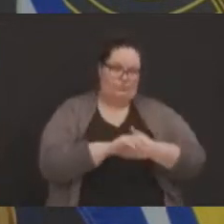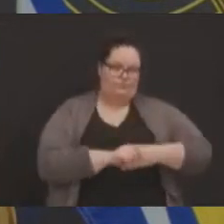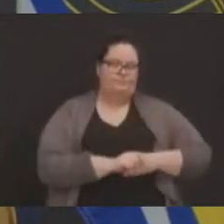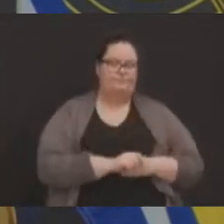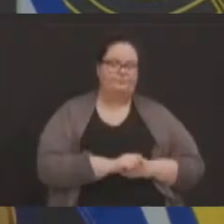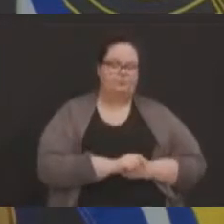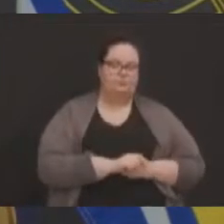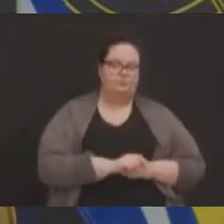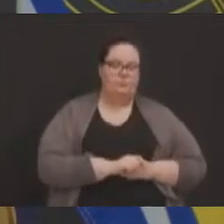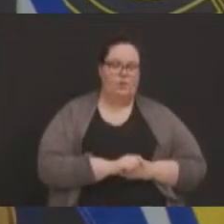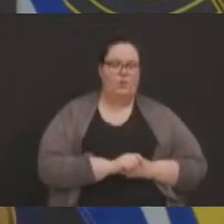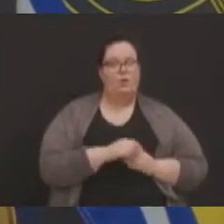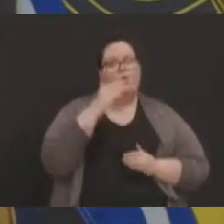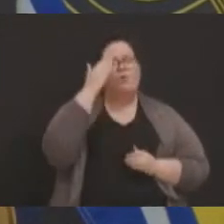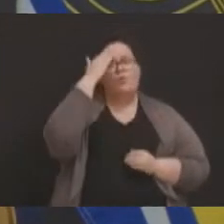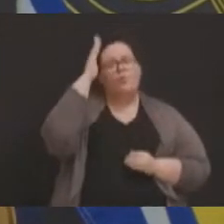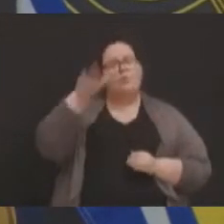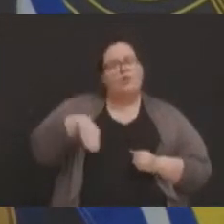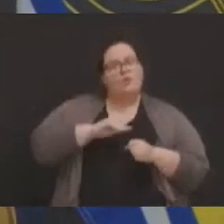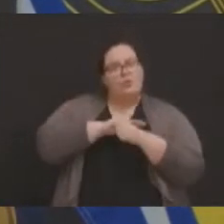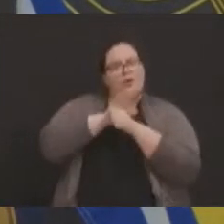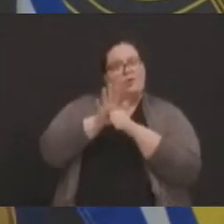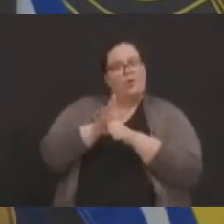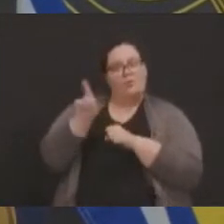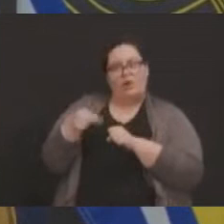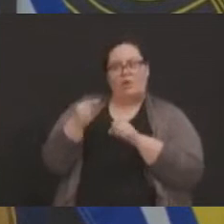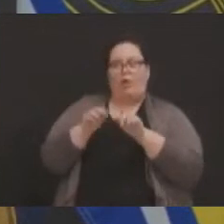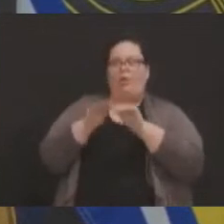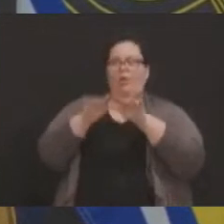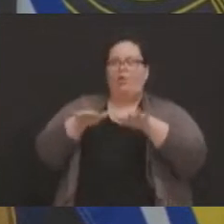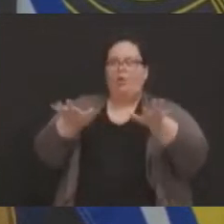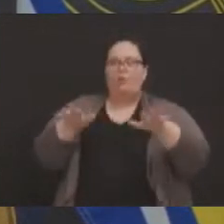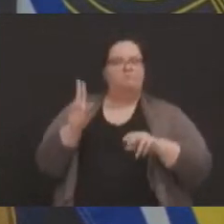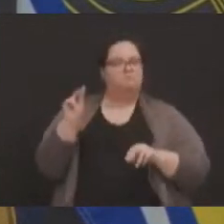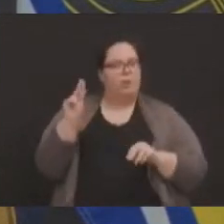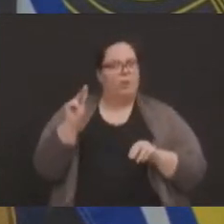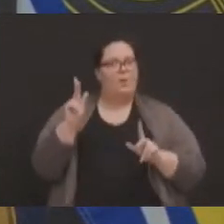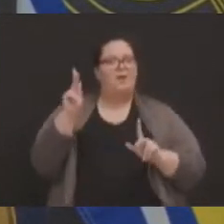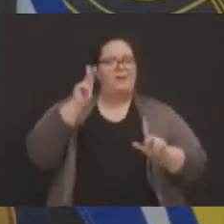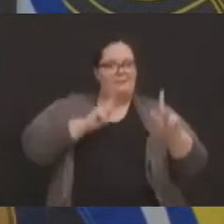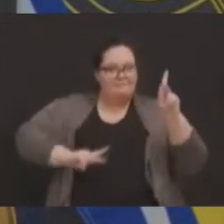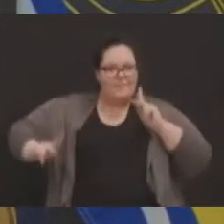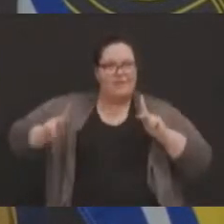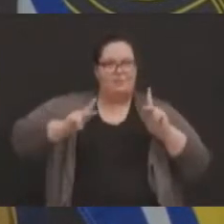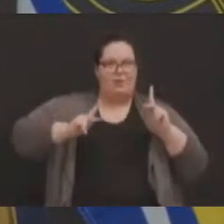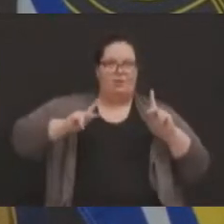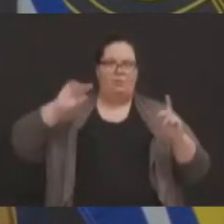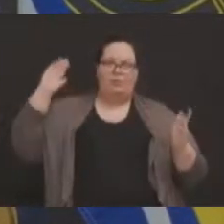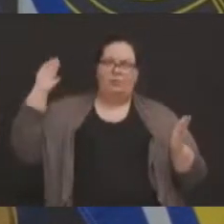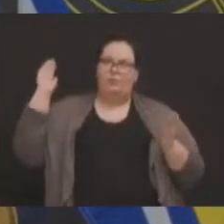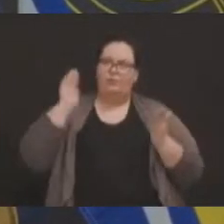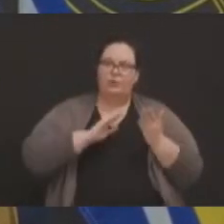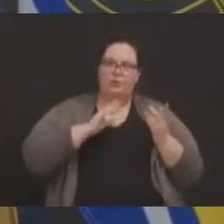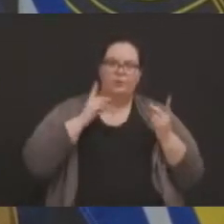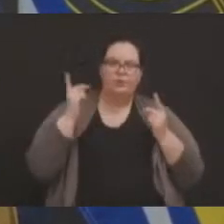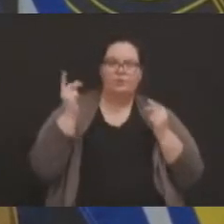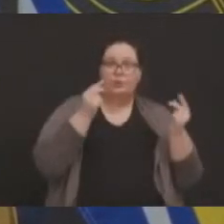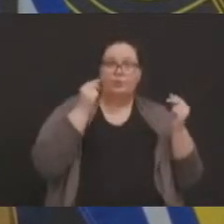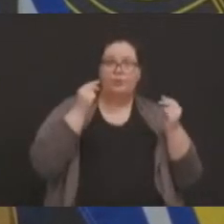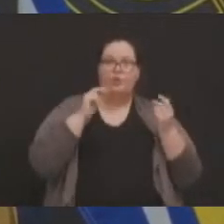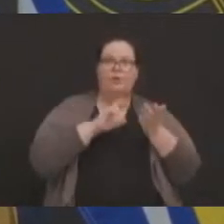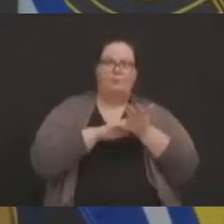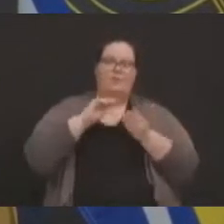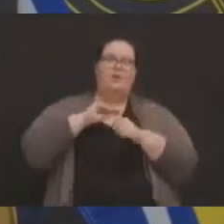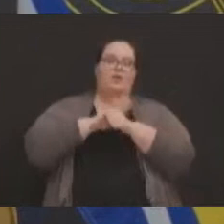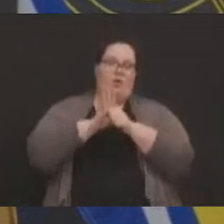can limit the spread of COVID-19. Some movement will always be necessary, of course, but we must continue to